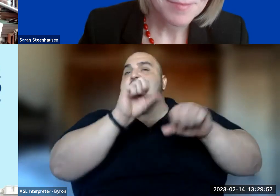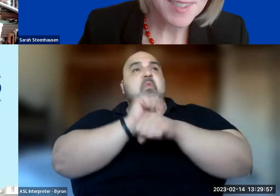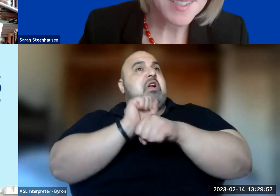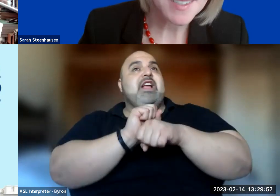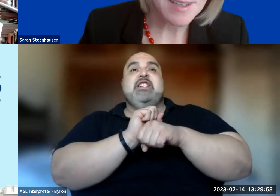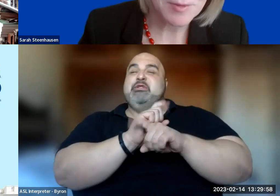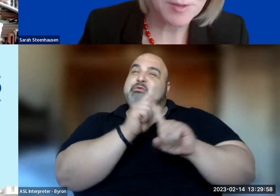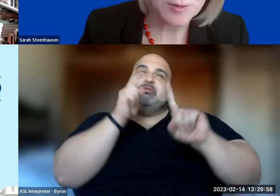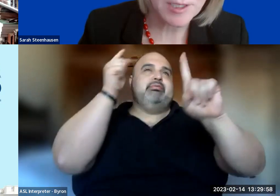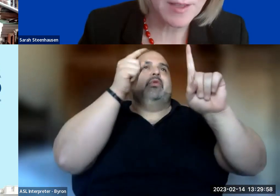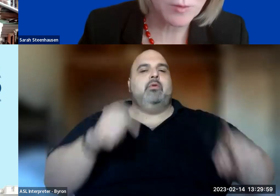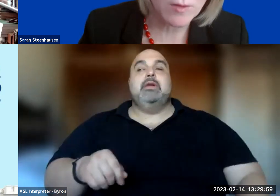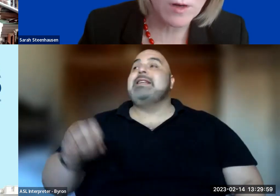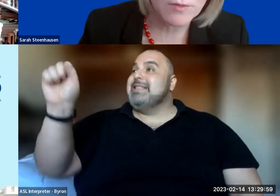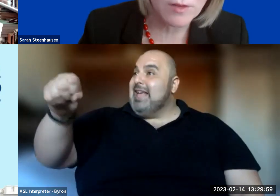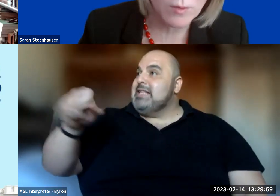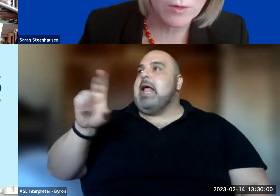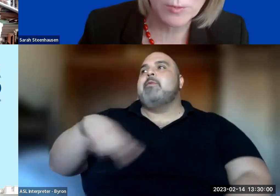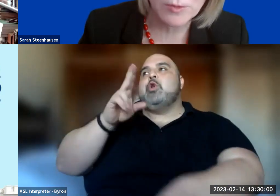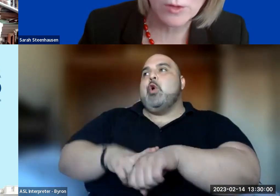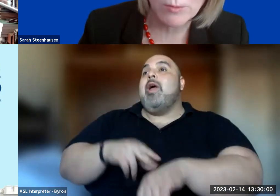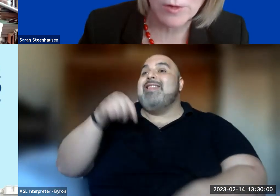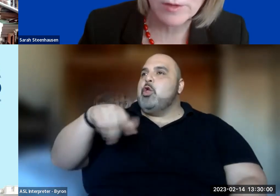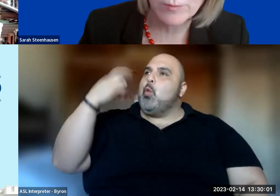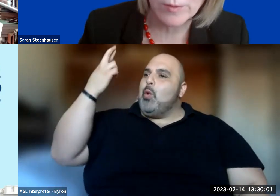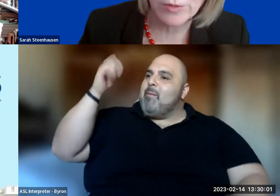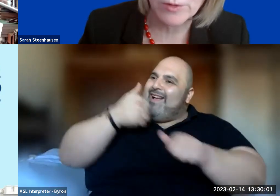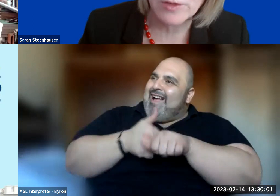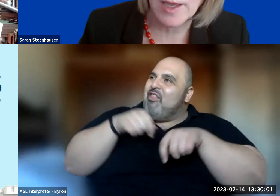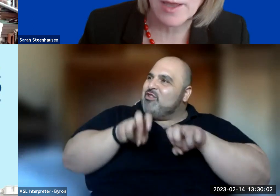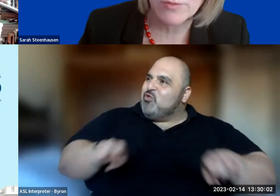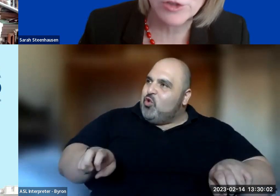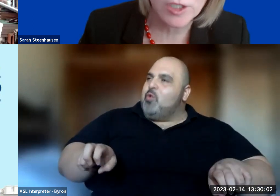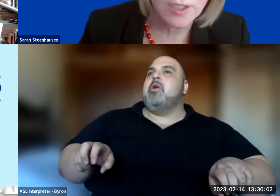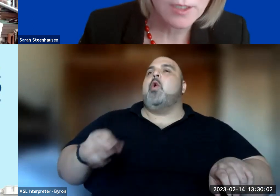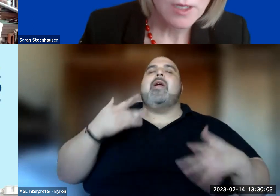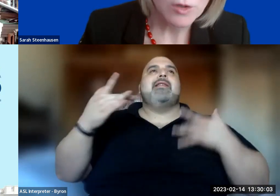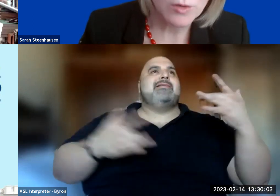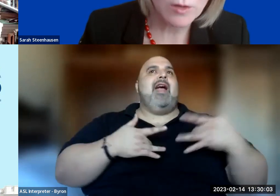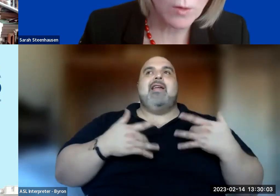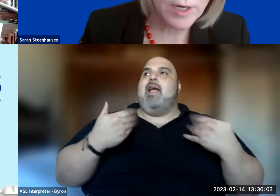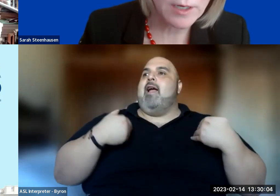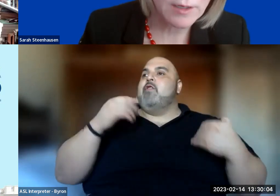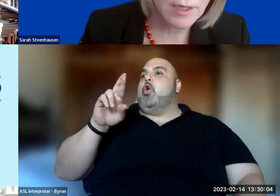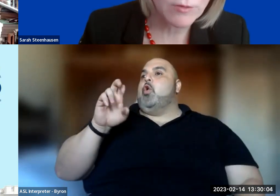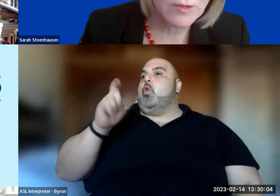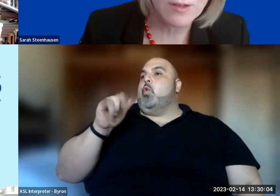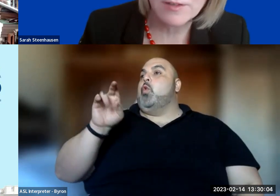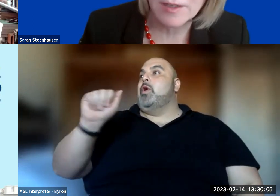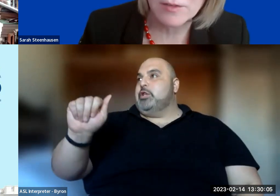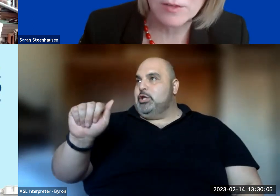goal. Yes, absolutely. And that's why the work of this work group is so important and why we're thrilled to have Regina, who can coordinate